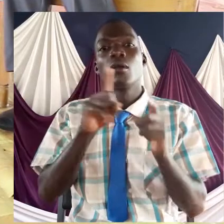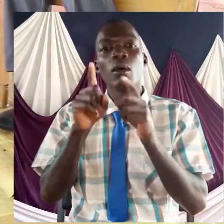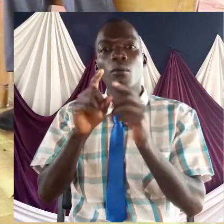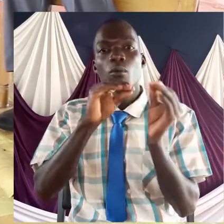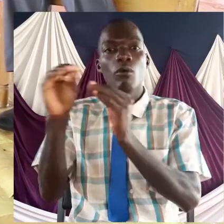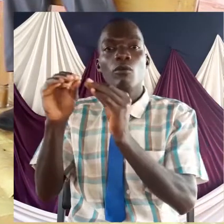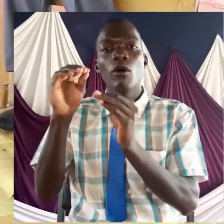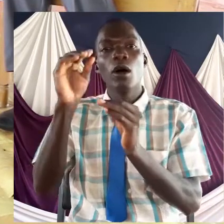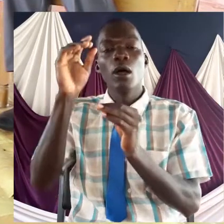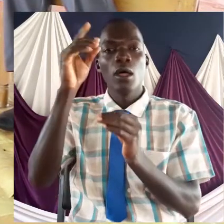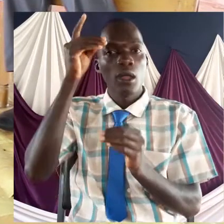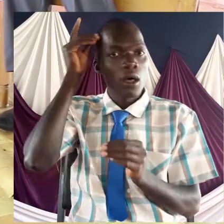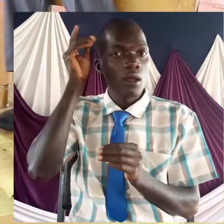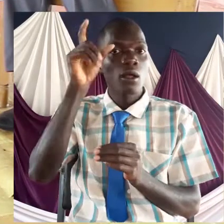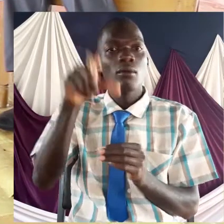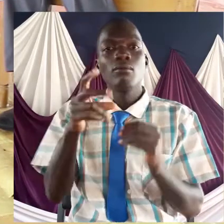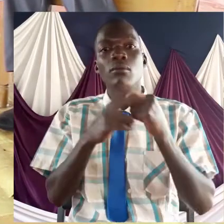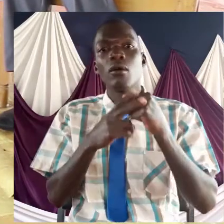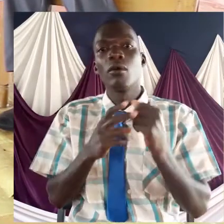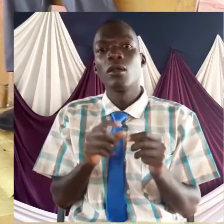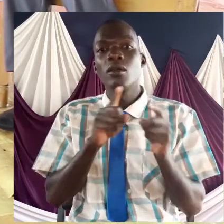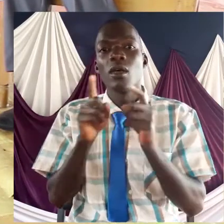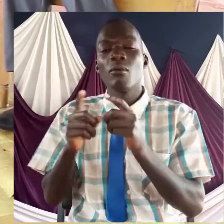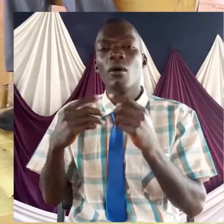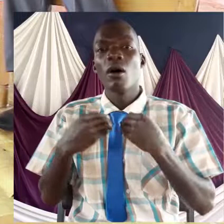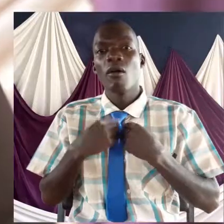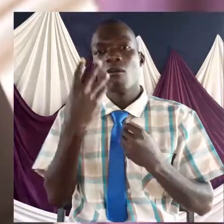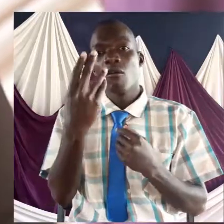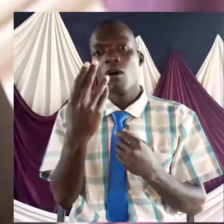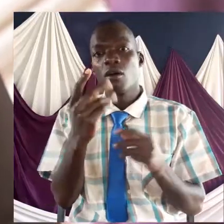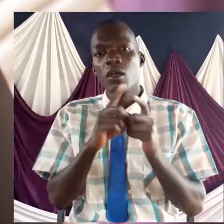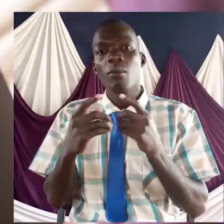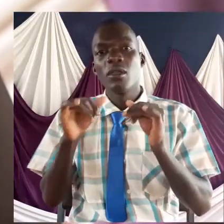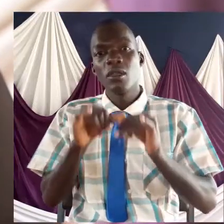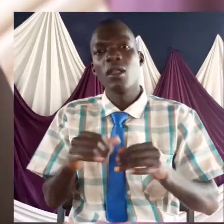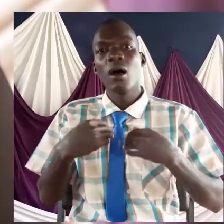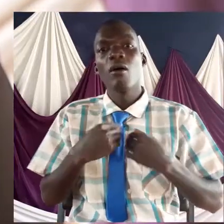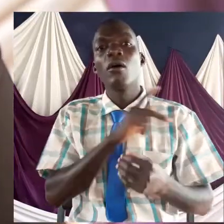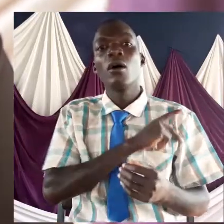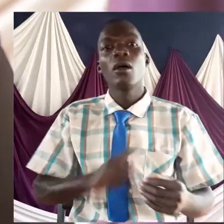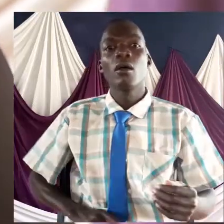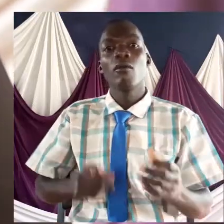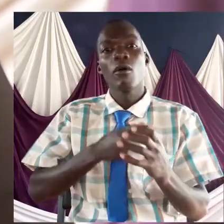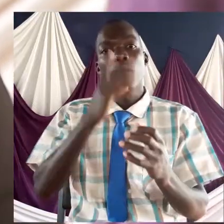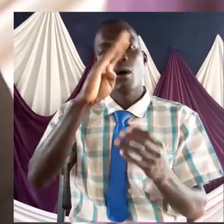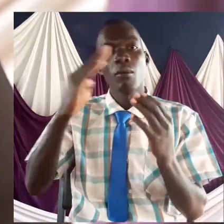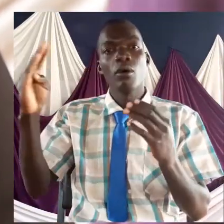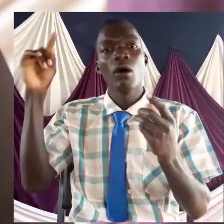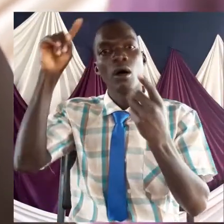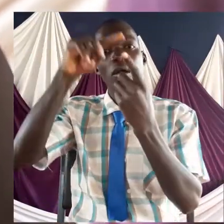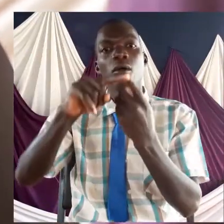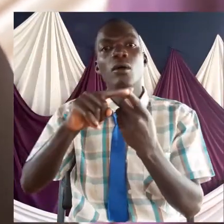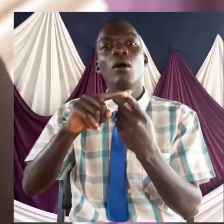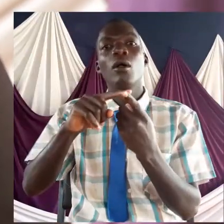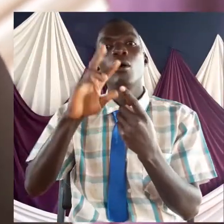Daniel 7, we have the four beasts still having the kingdoms from Babylon up to